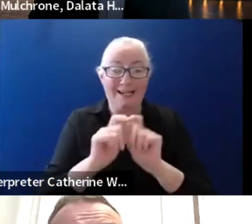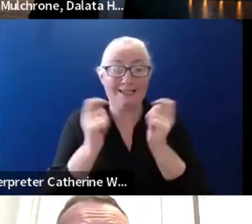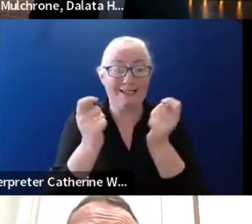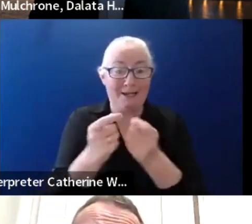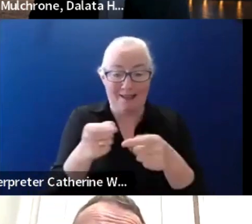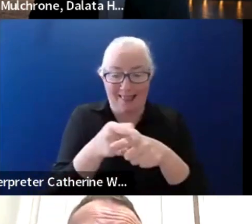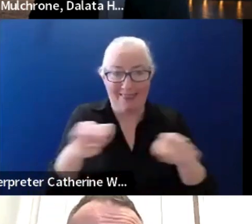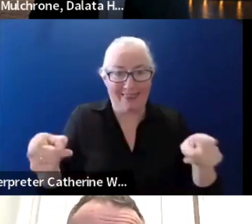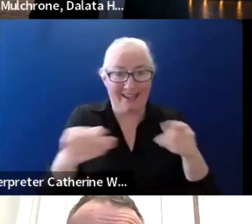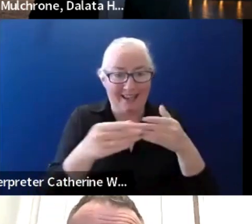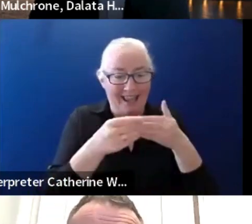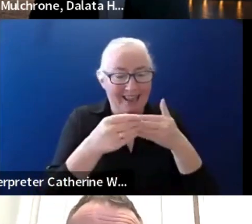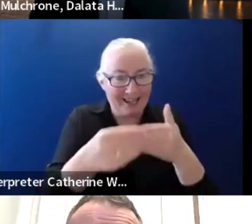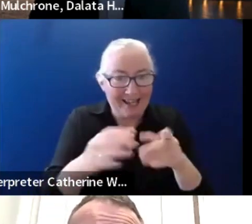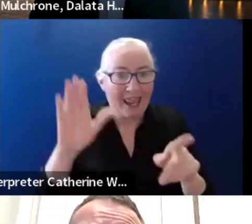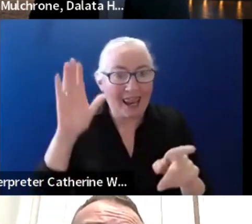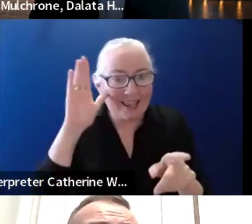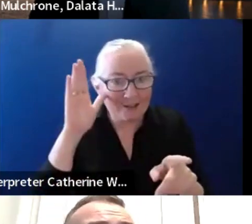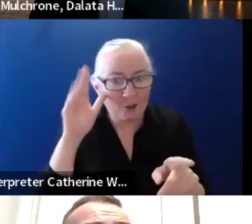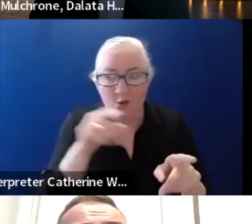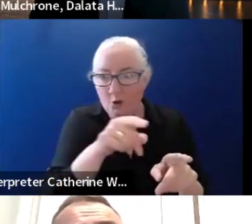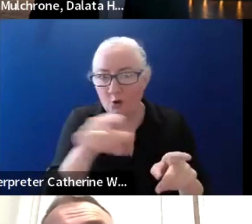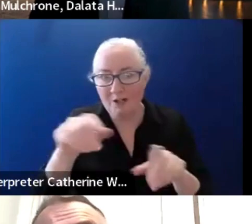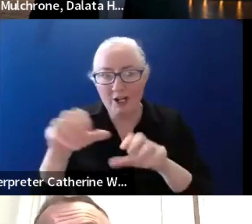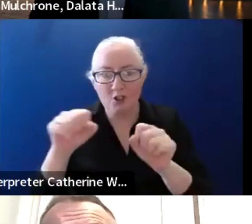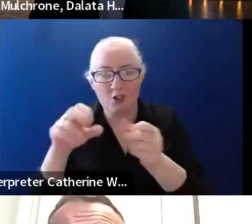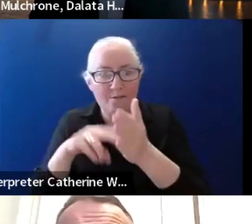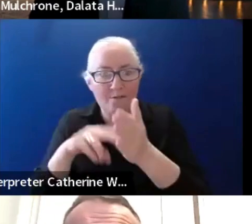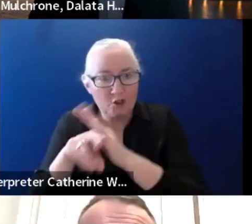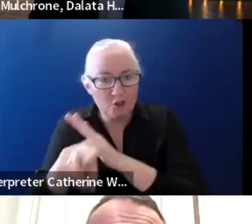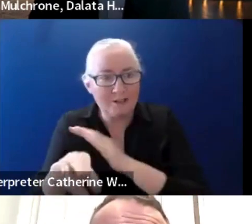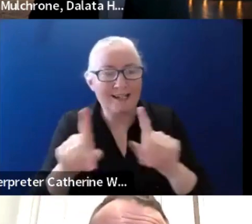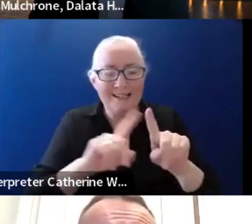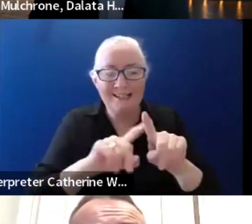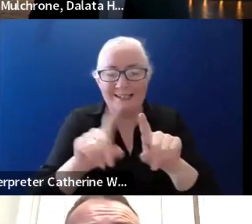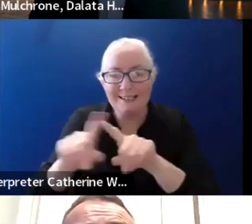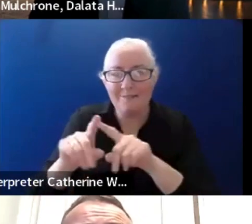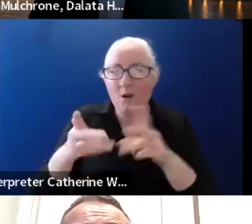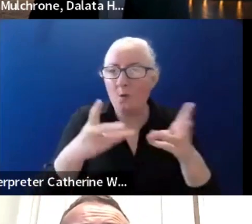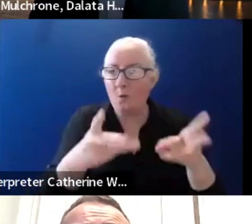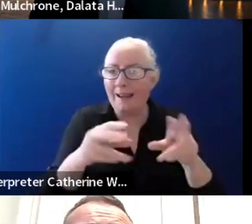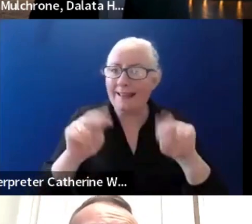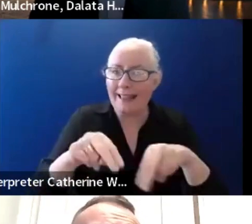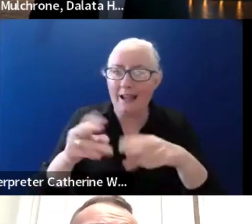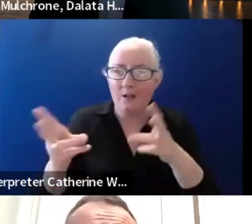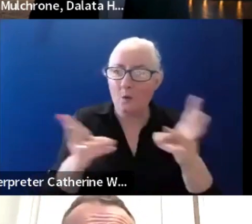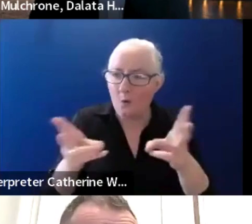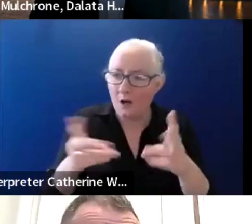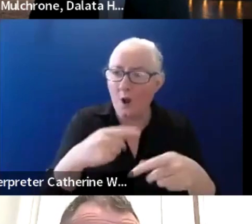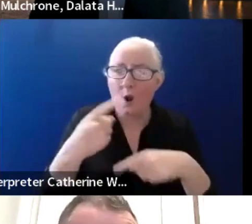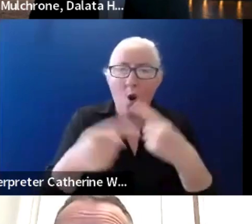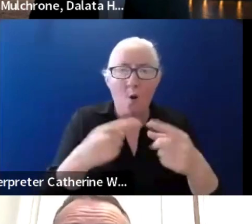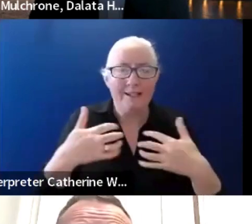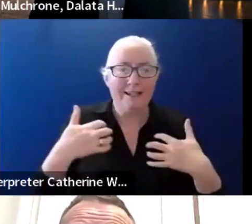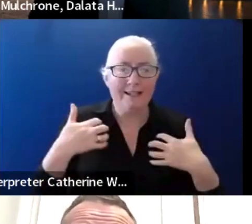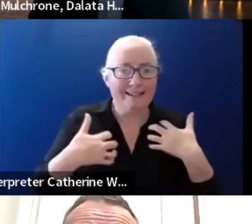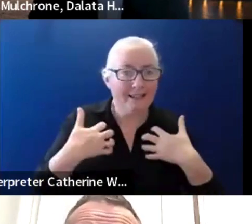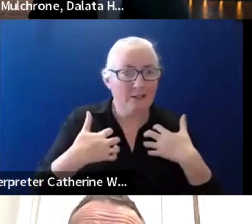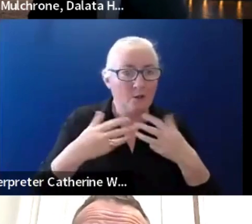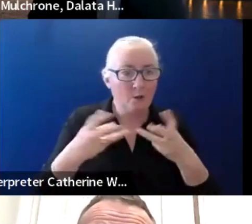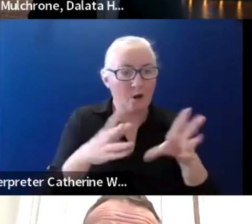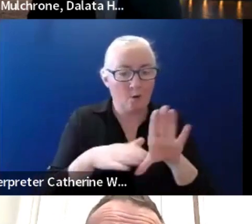who are driving it. They're listening to the service users. We're always looking at different ways of working, and we're always keen to work with